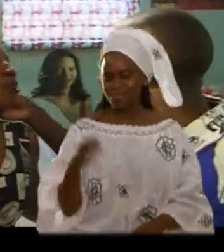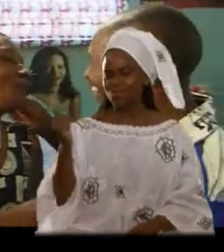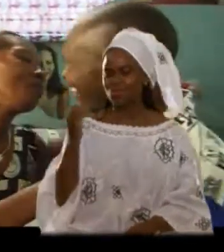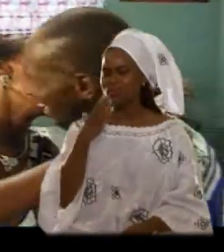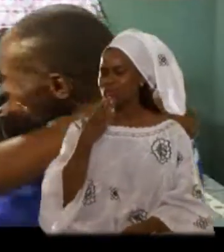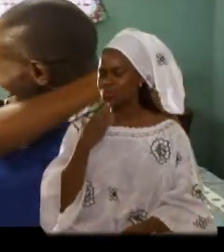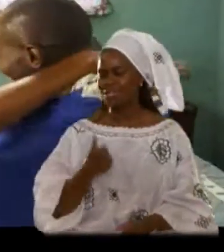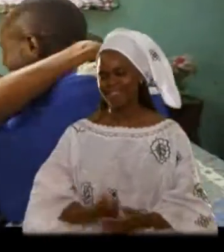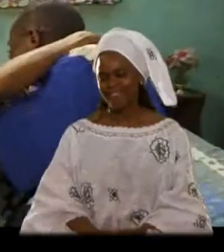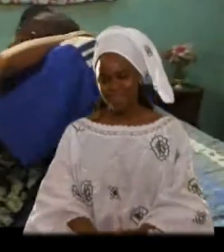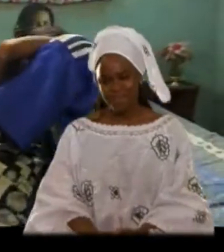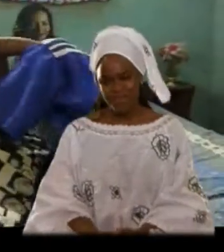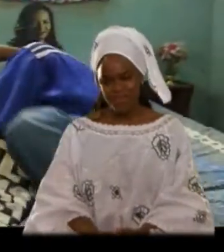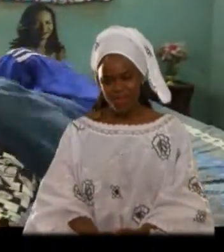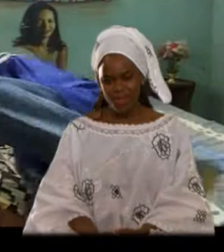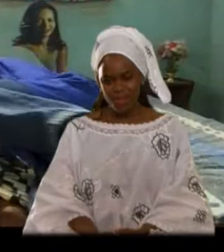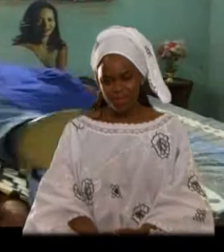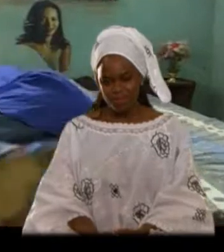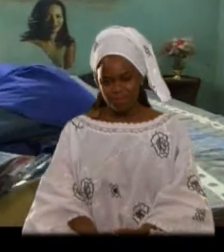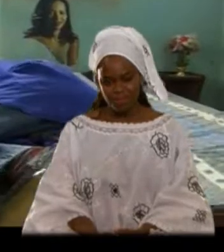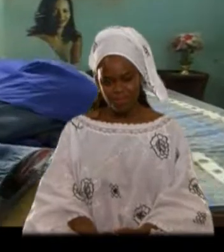You are so sweet.